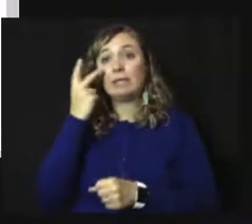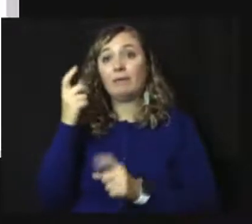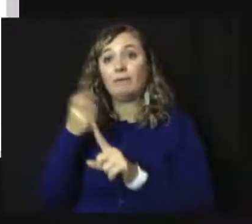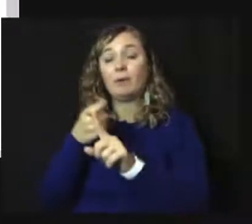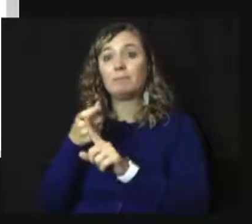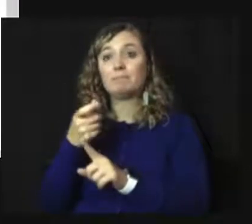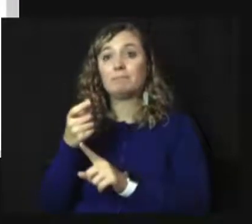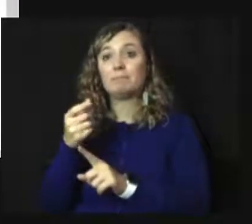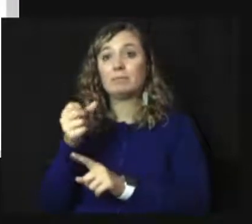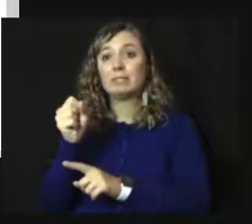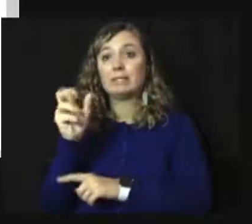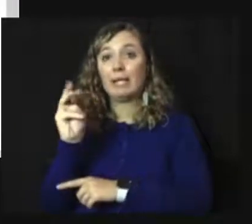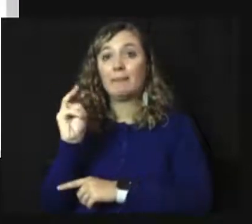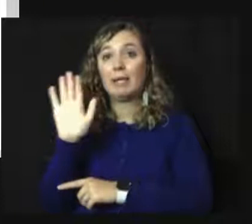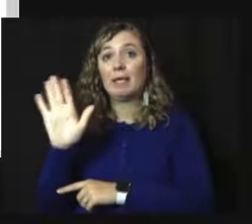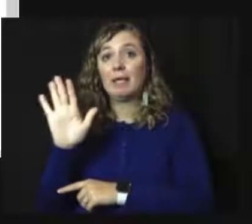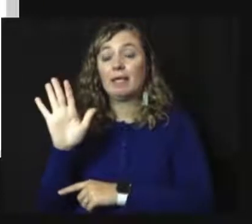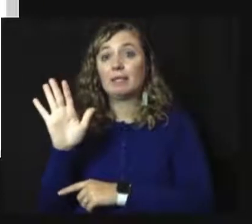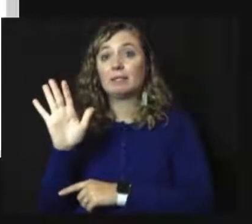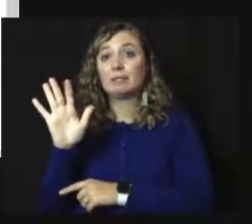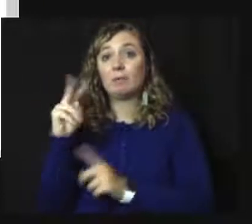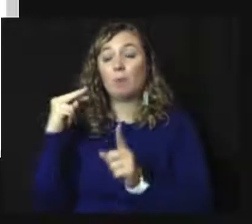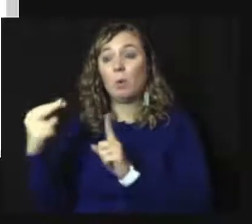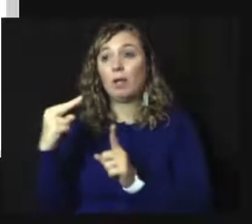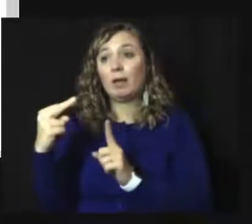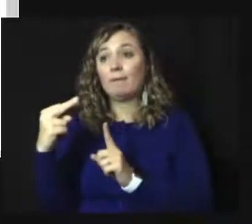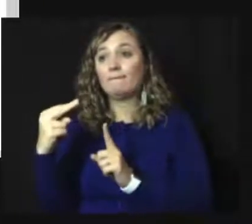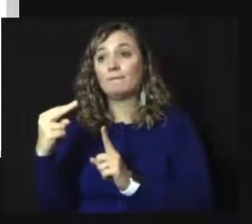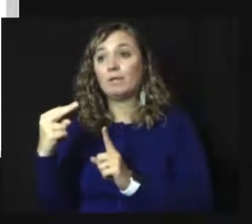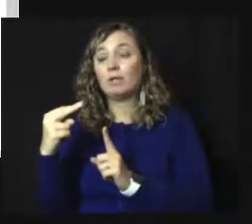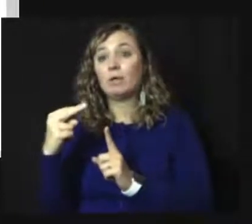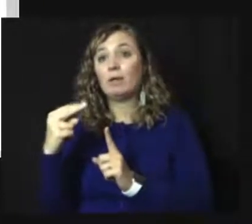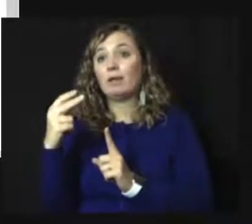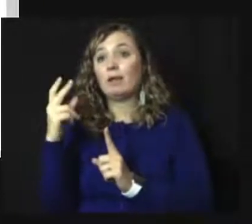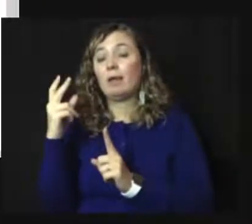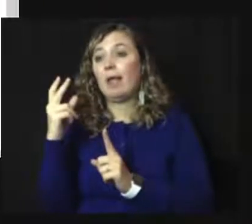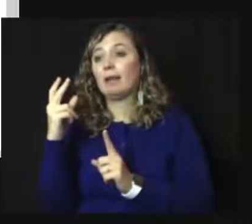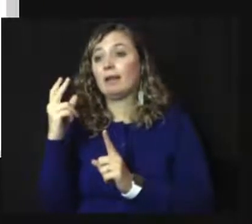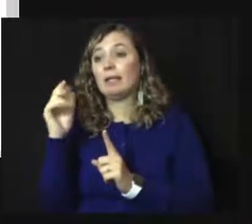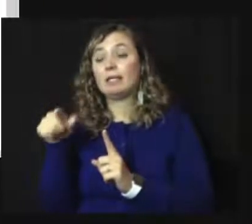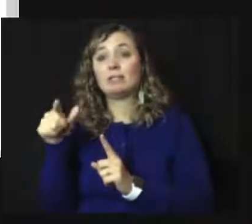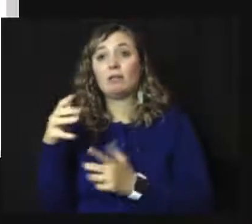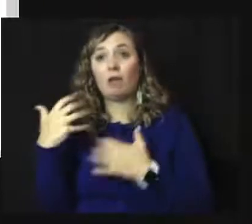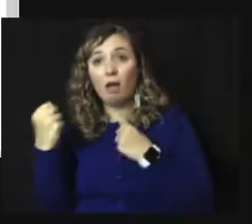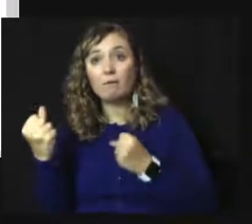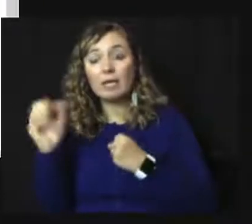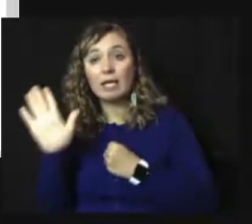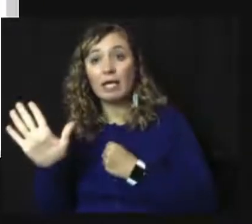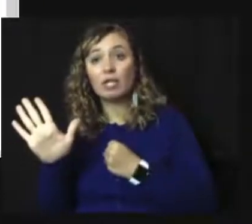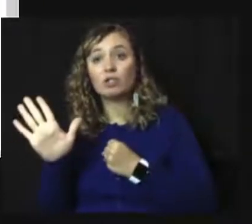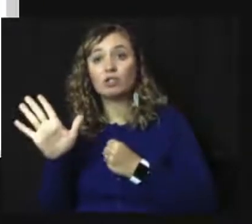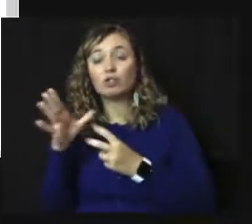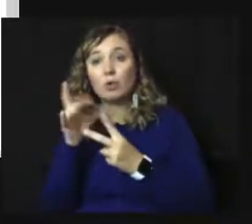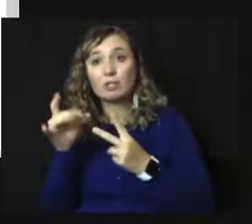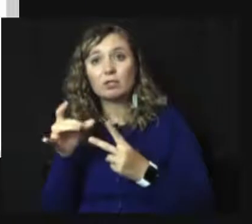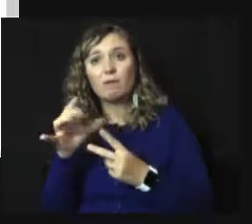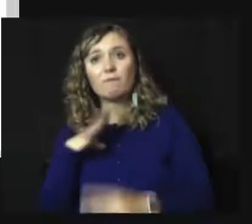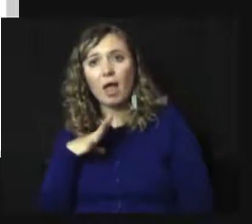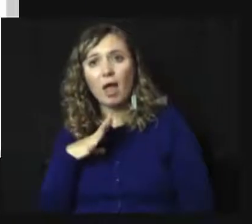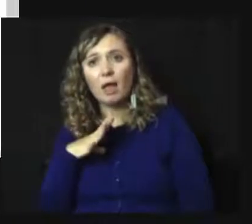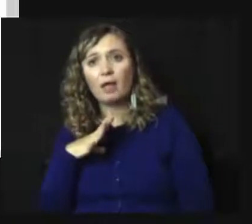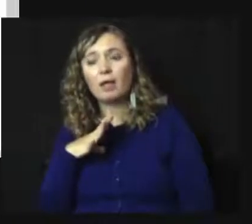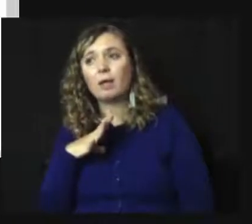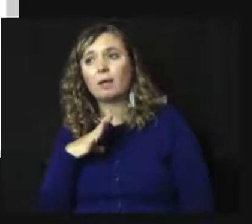to him, or how he's confident that his methods or his choices are fine, but like maybe he'll deign to